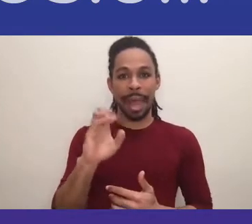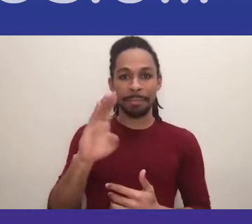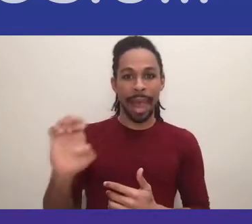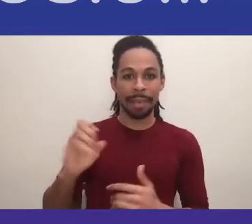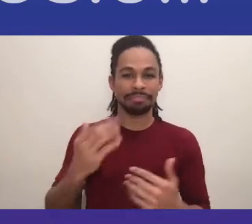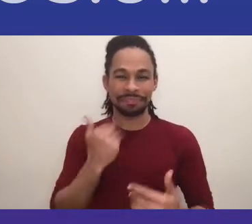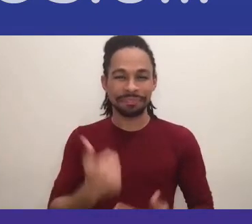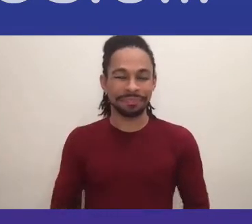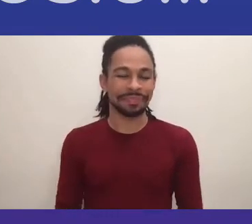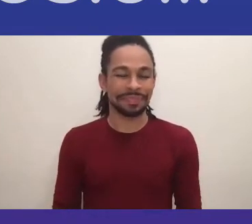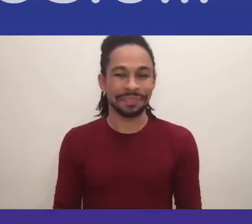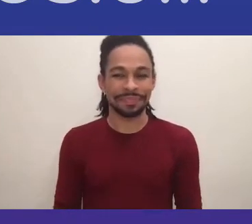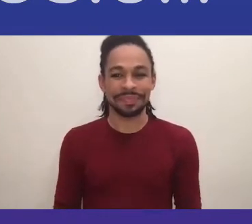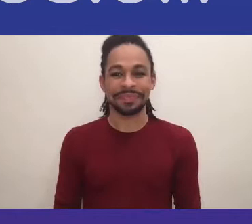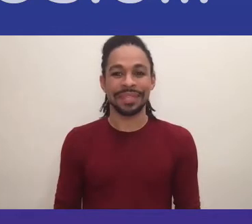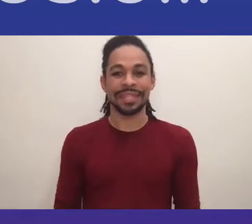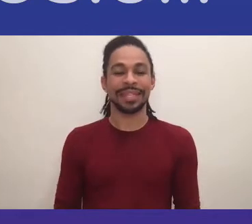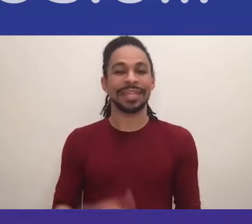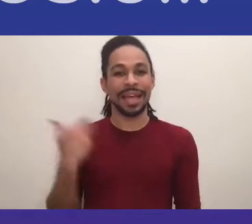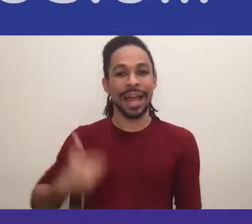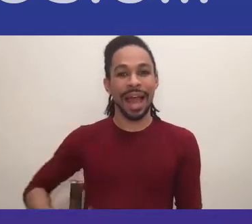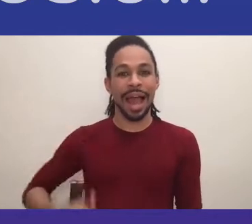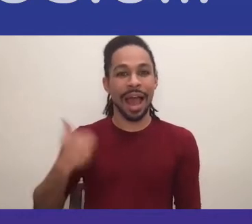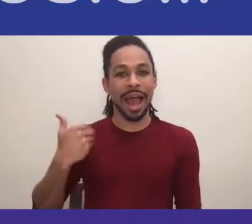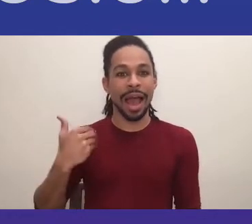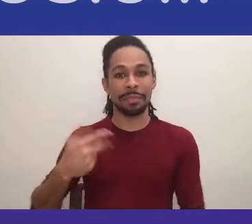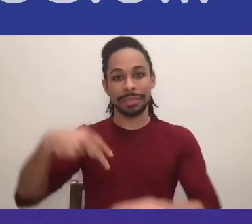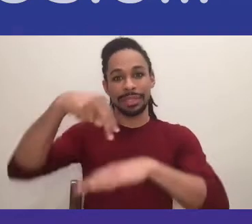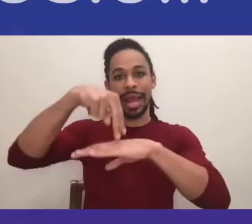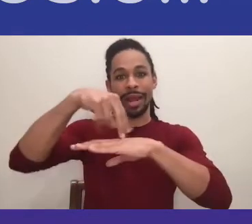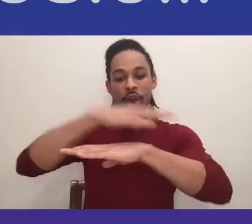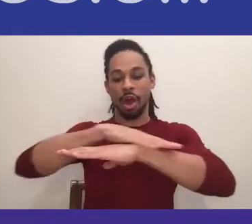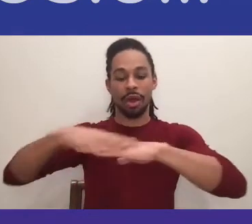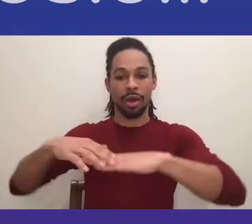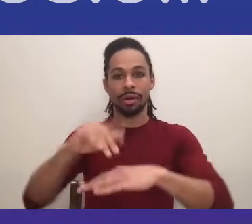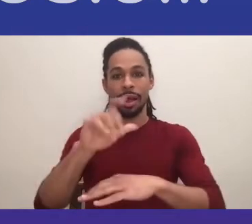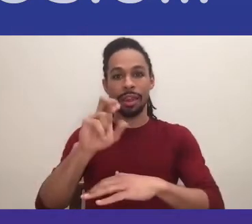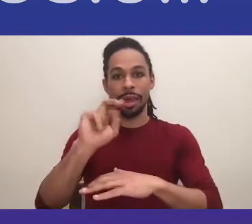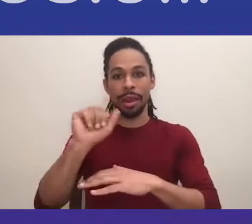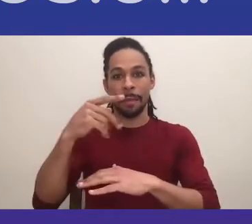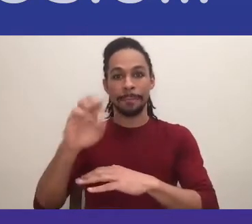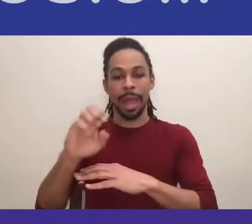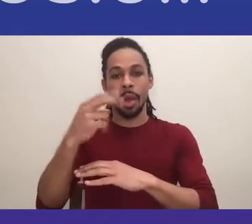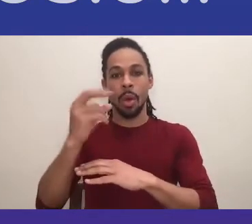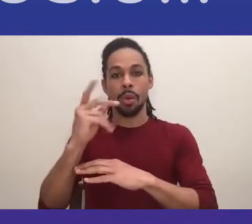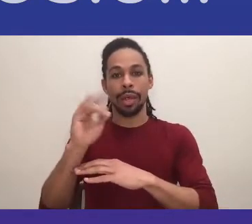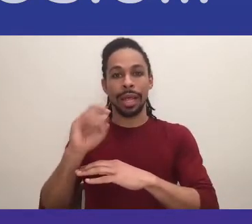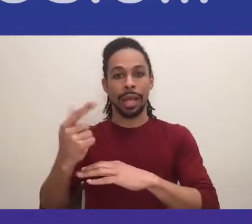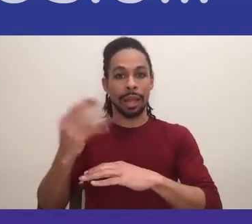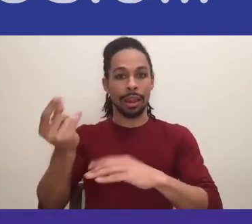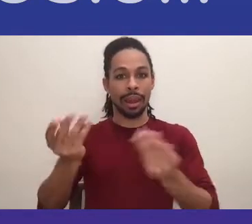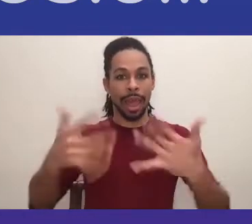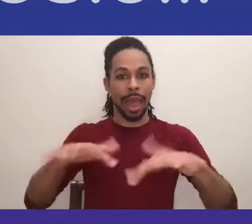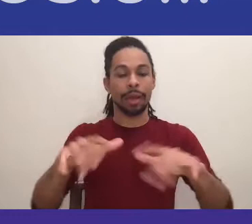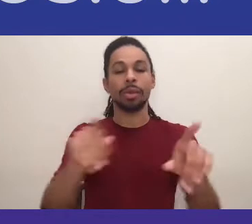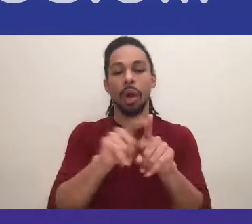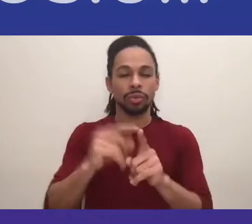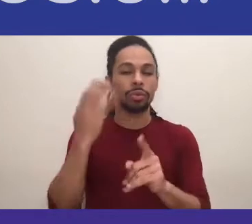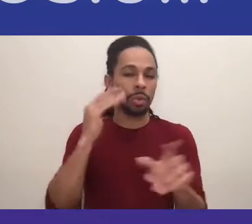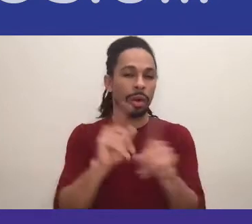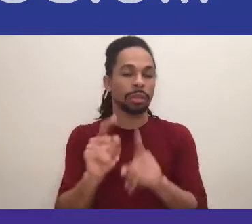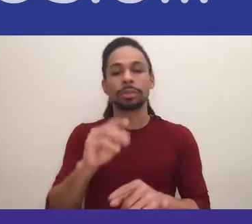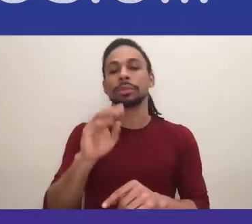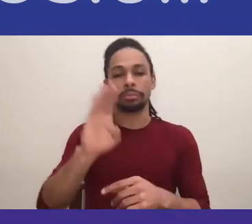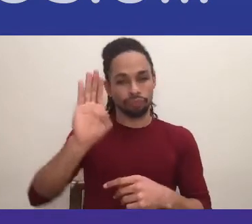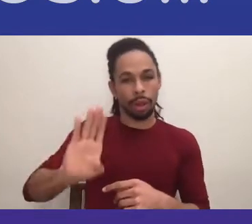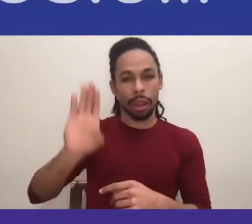I am on Lenapehoking, also known as Brooklyn.